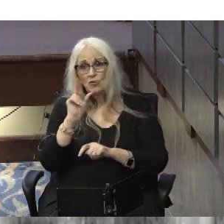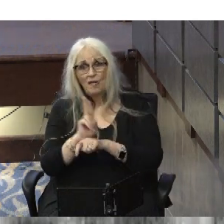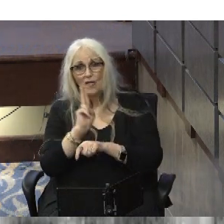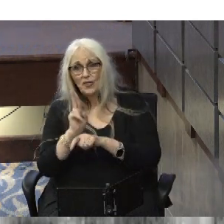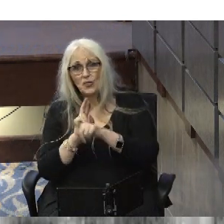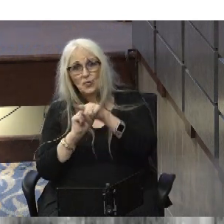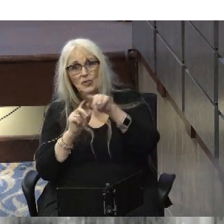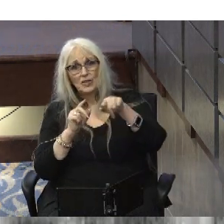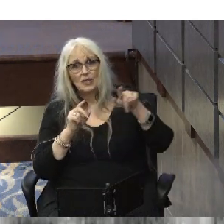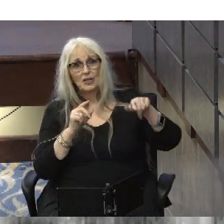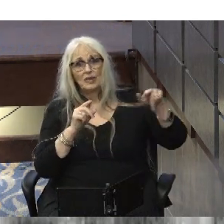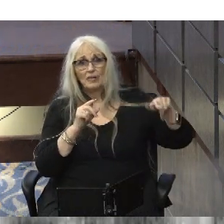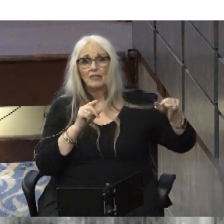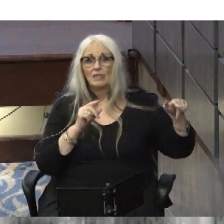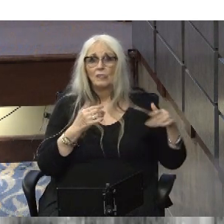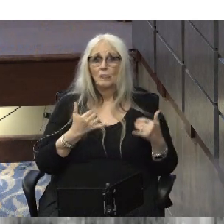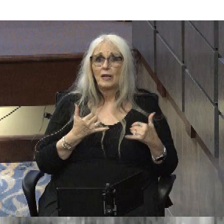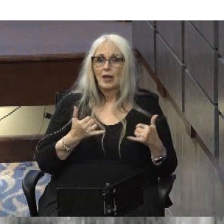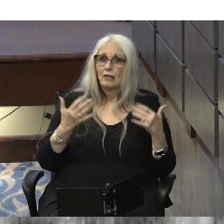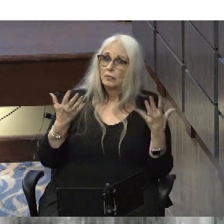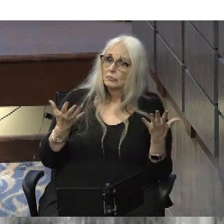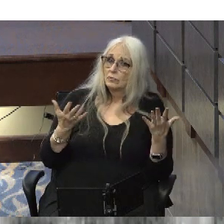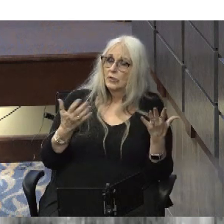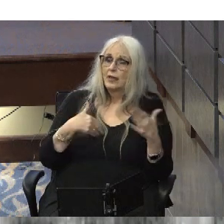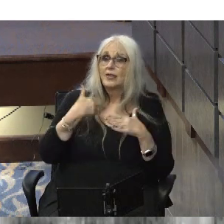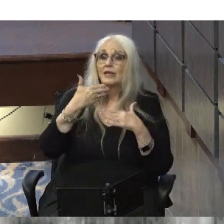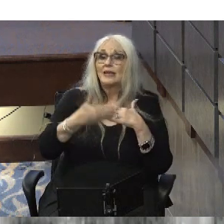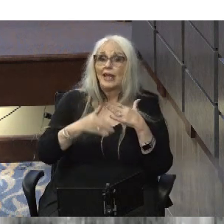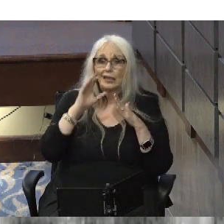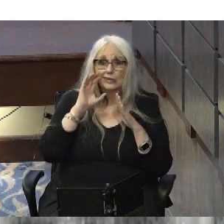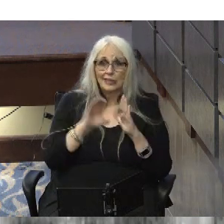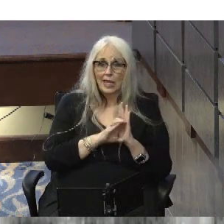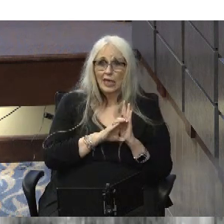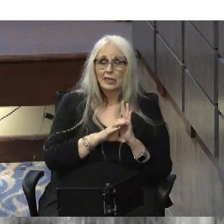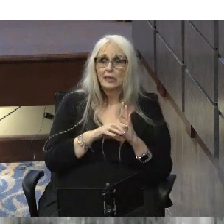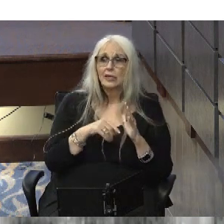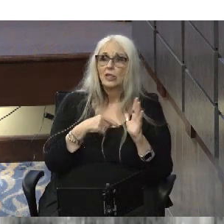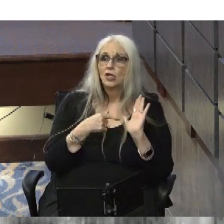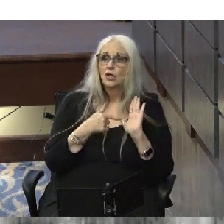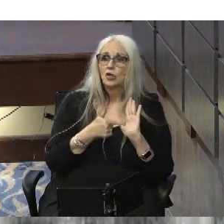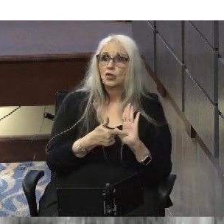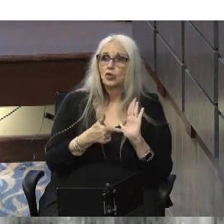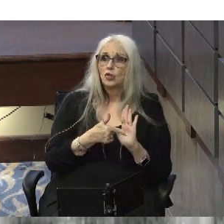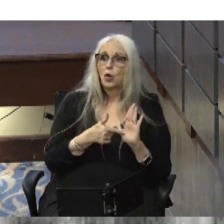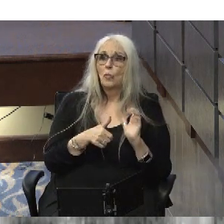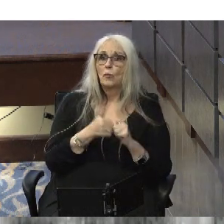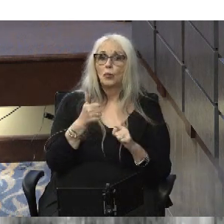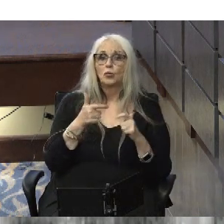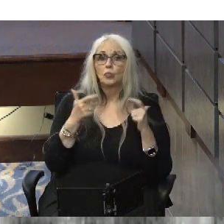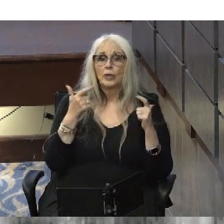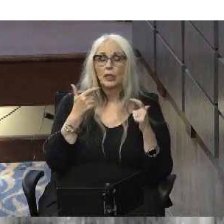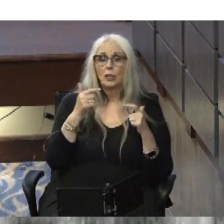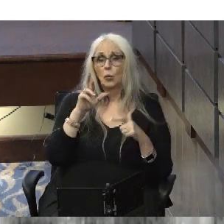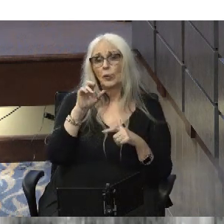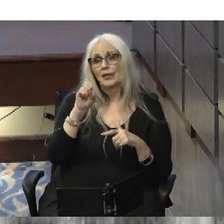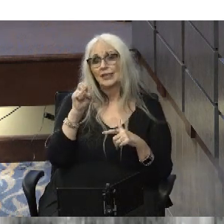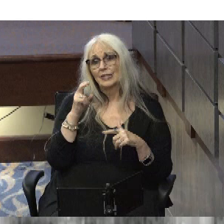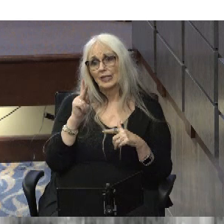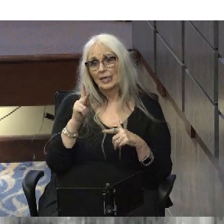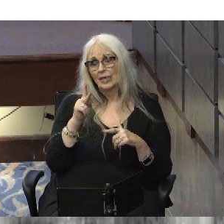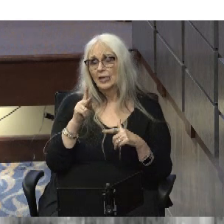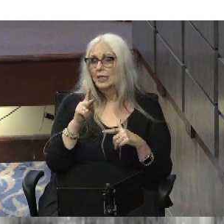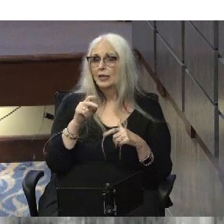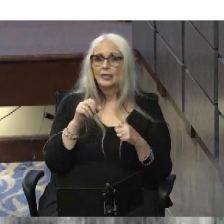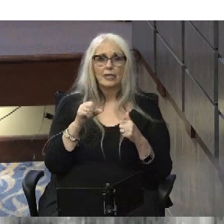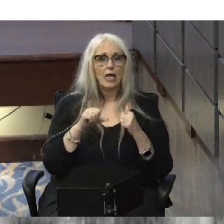point-in-time survey. Now, this next slide is going to show greatest risk of housing instability.